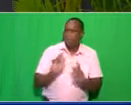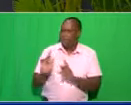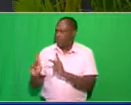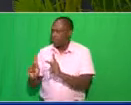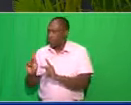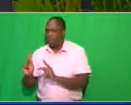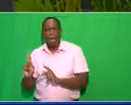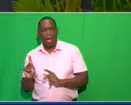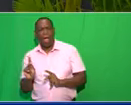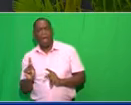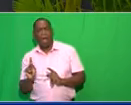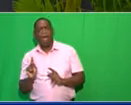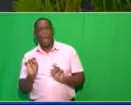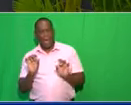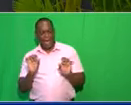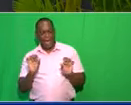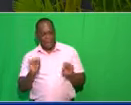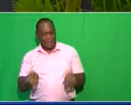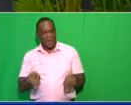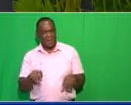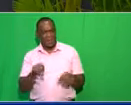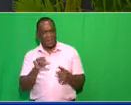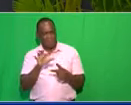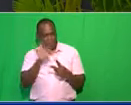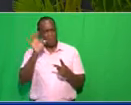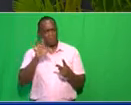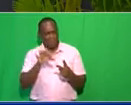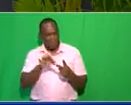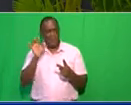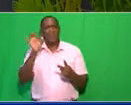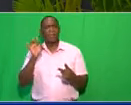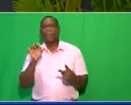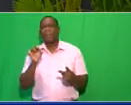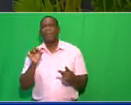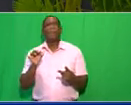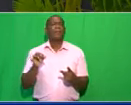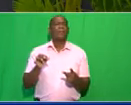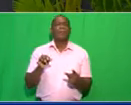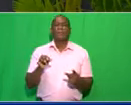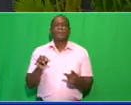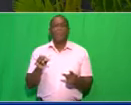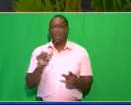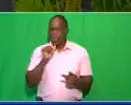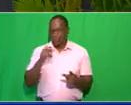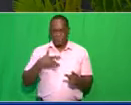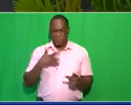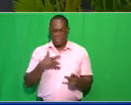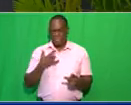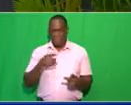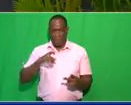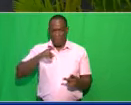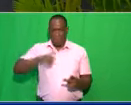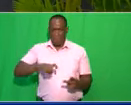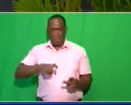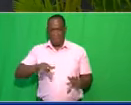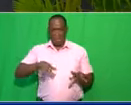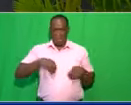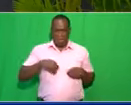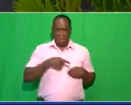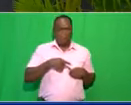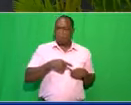difficult. We were trying to suggest that even the modern secondaries, the government has to understand, look, this is a